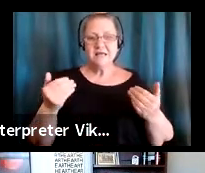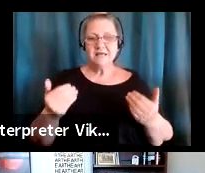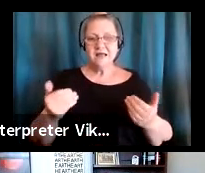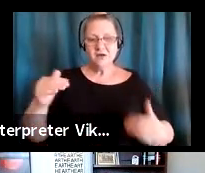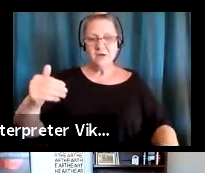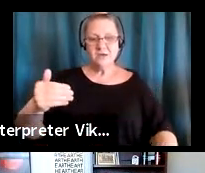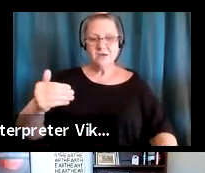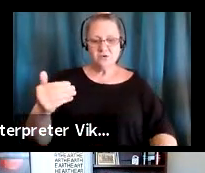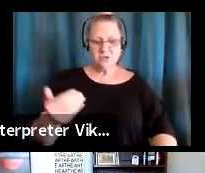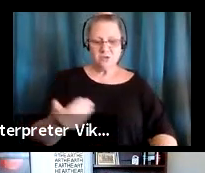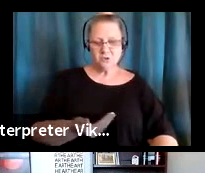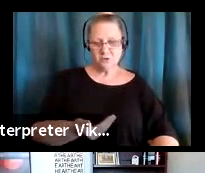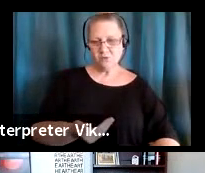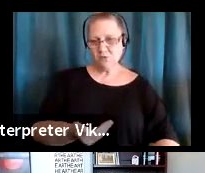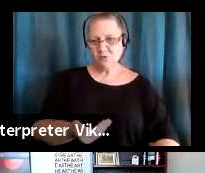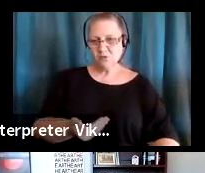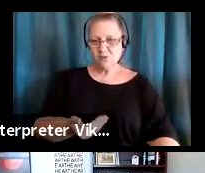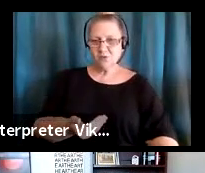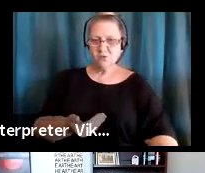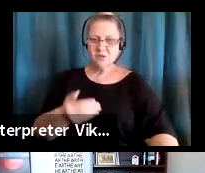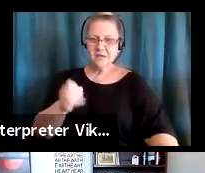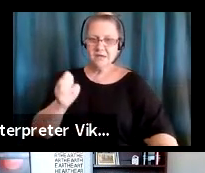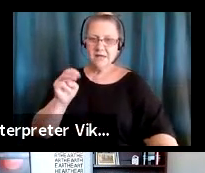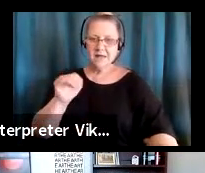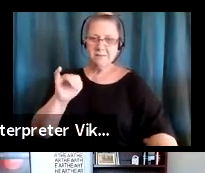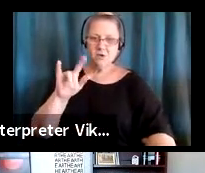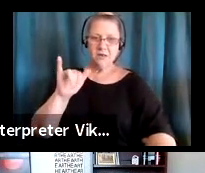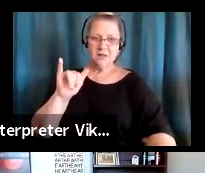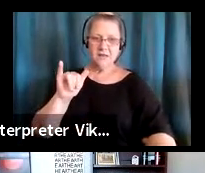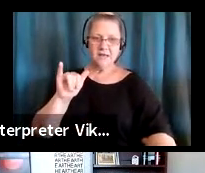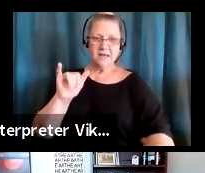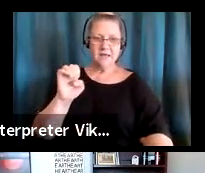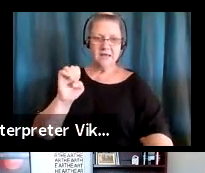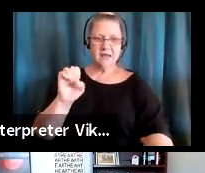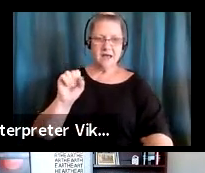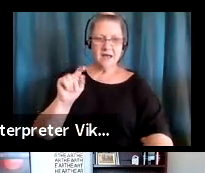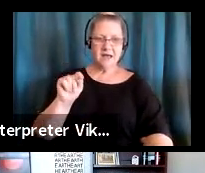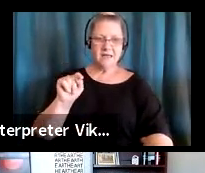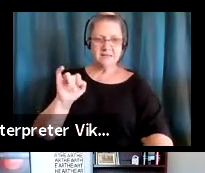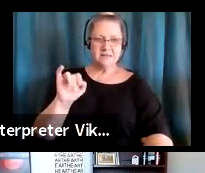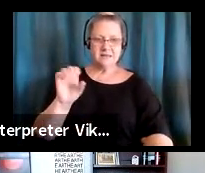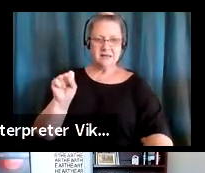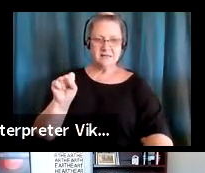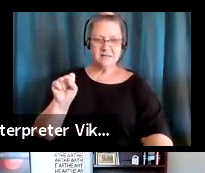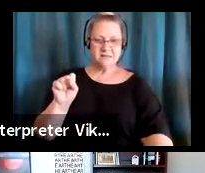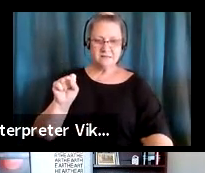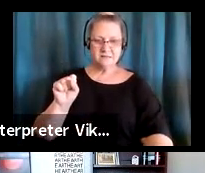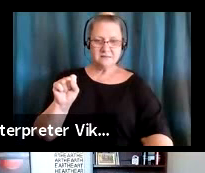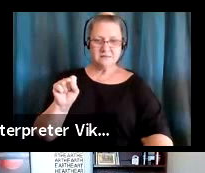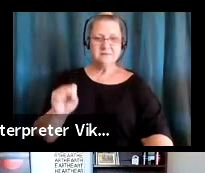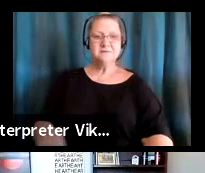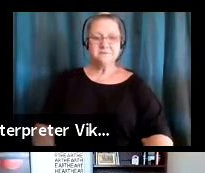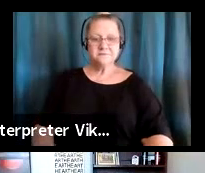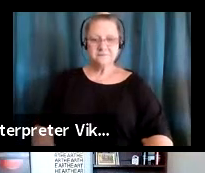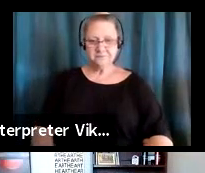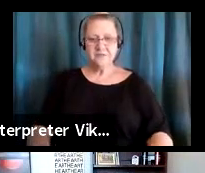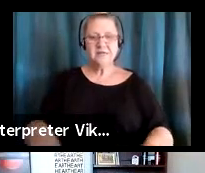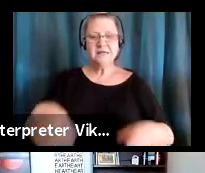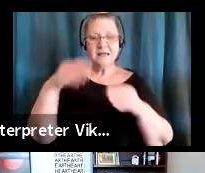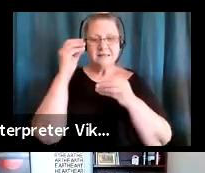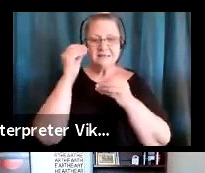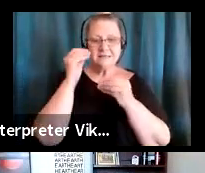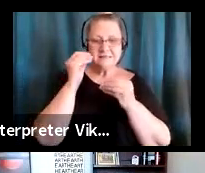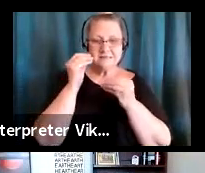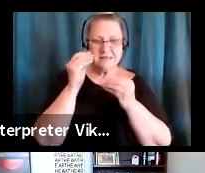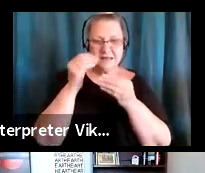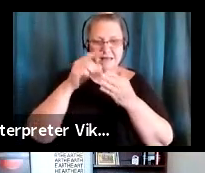introduce Emily Estes, who is an epidemiologist and data analyst with the California Department